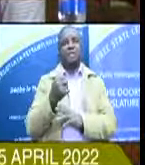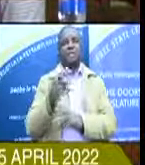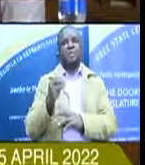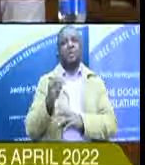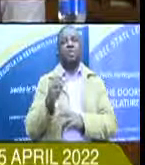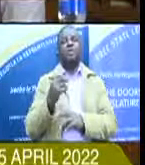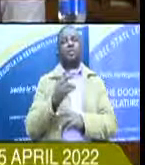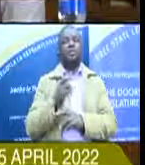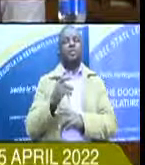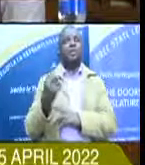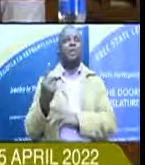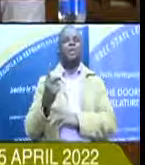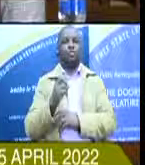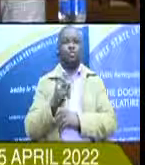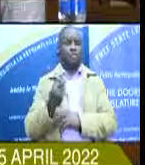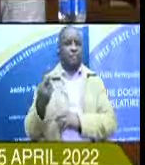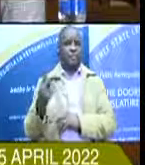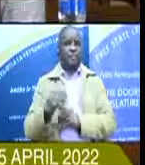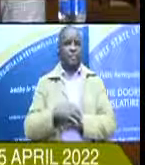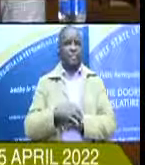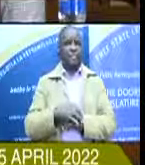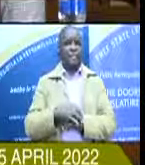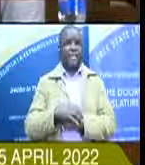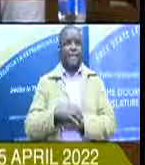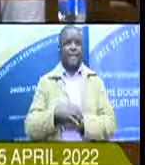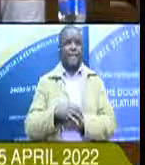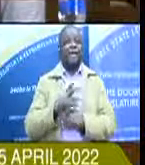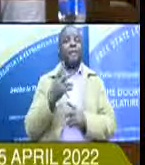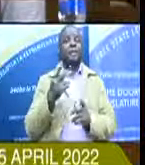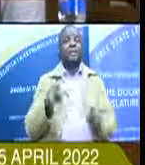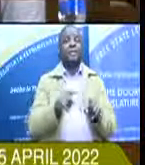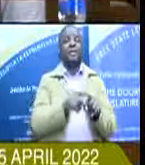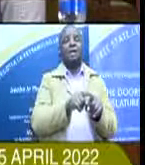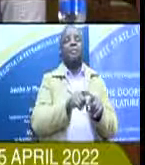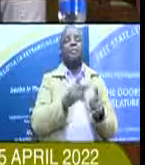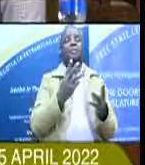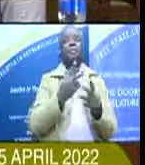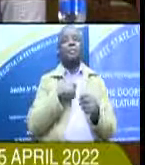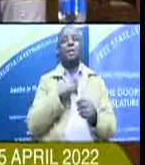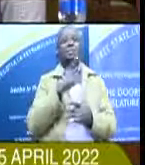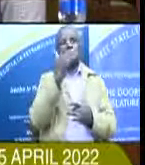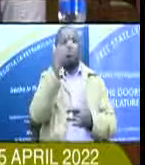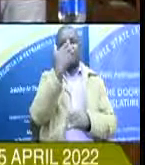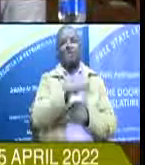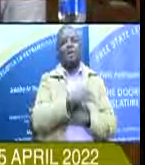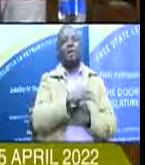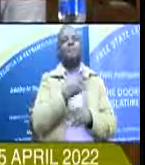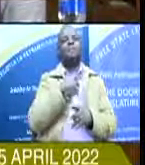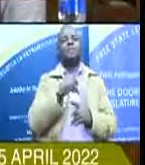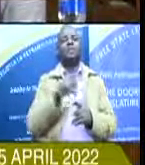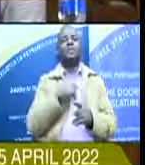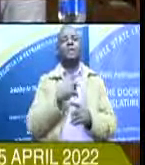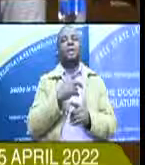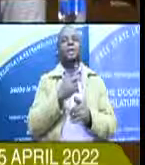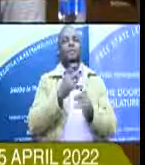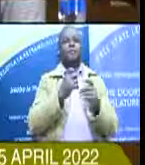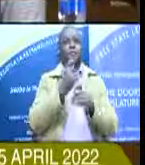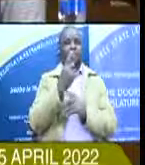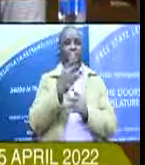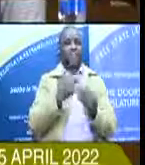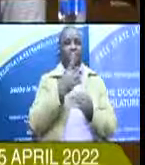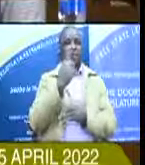in 2021-22. Similarly, the outpatient department headcounts dropped drastically from 1 million